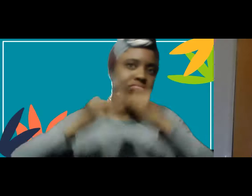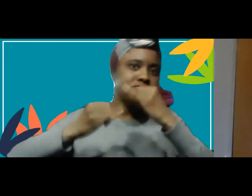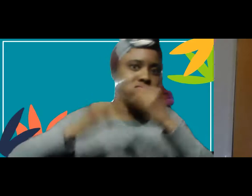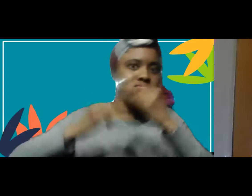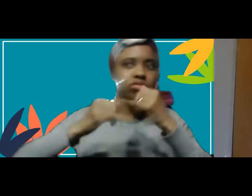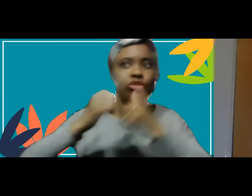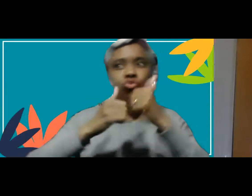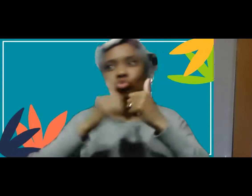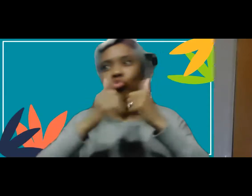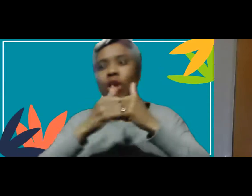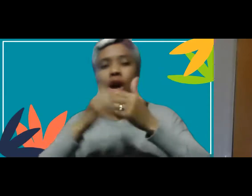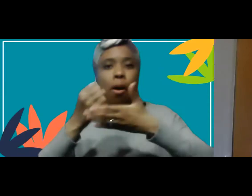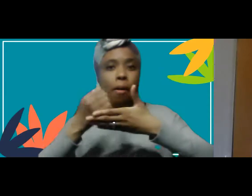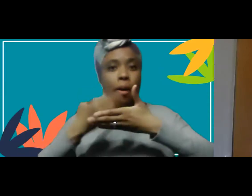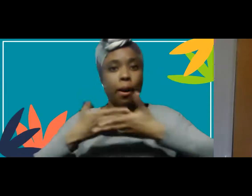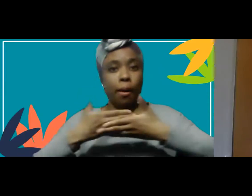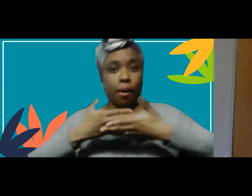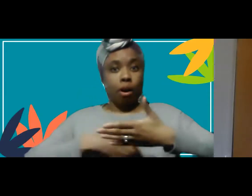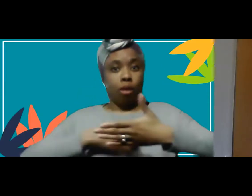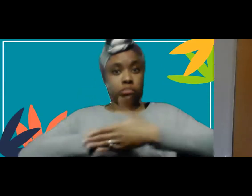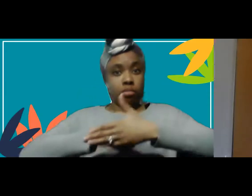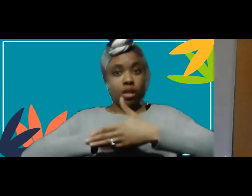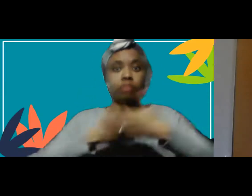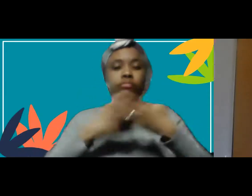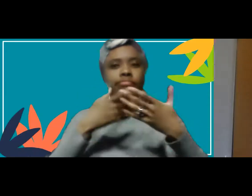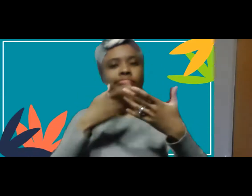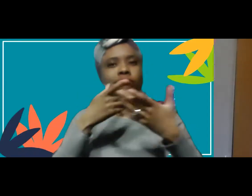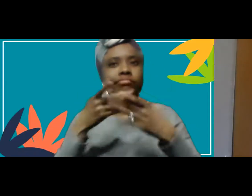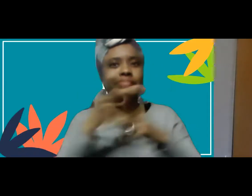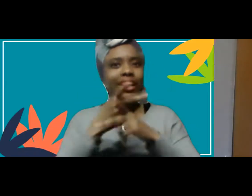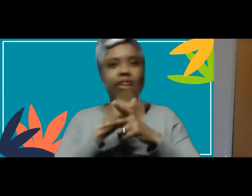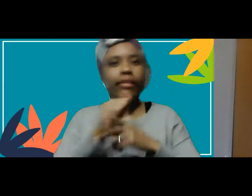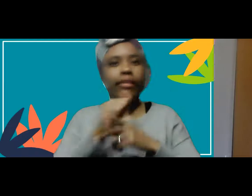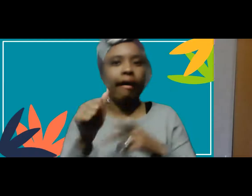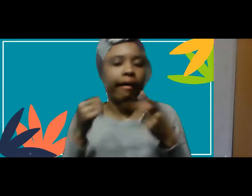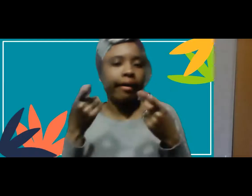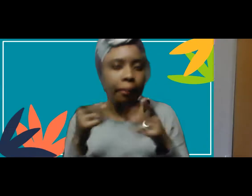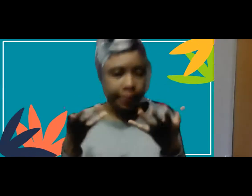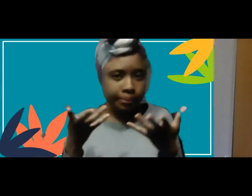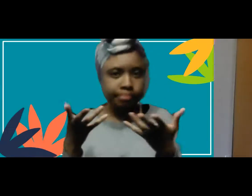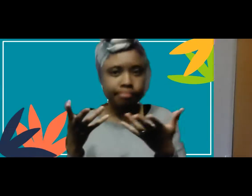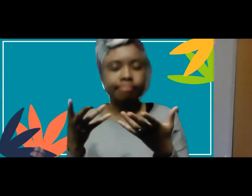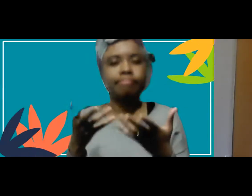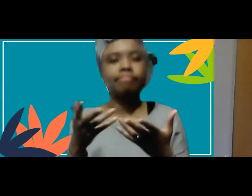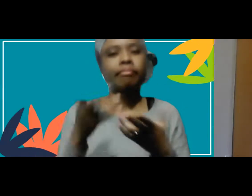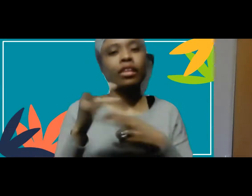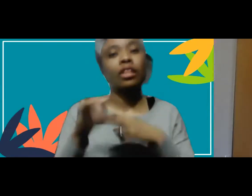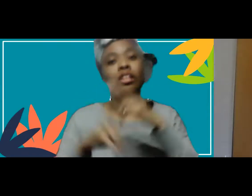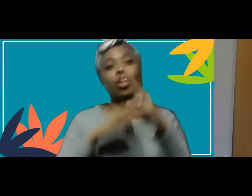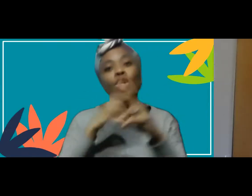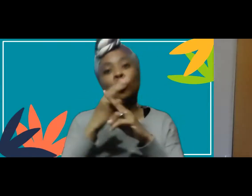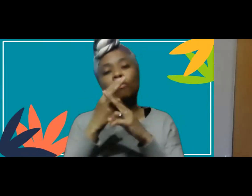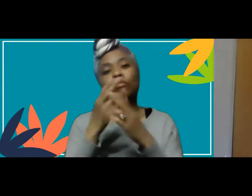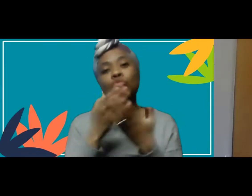care system, which is non-existent in Hawaiʻi. And also the universal guaranteed right